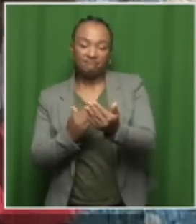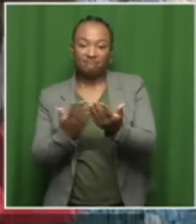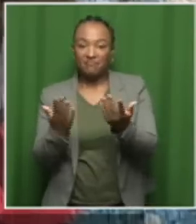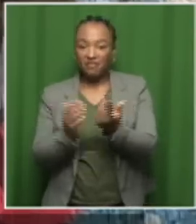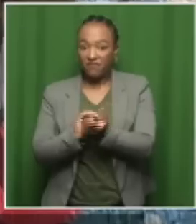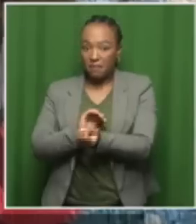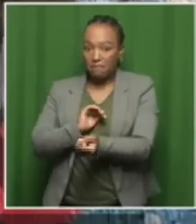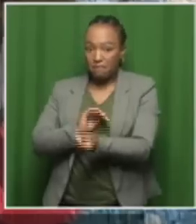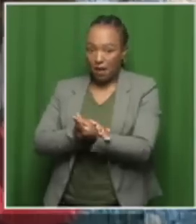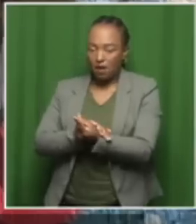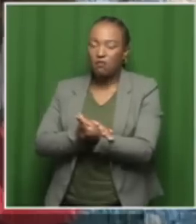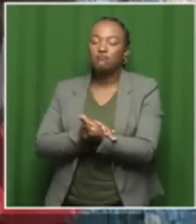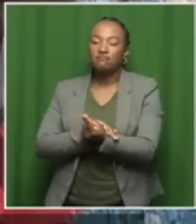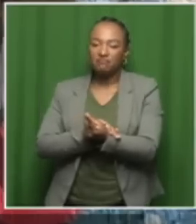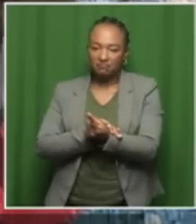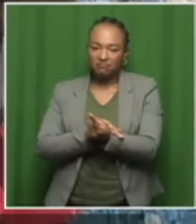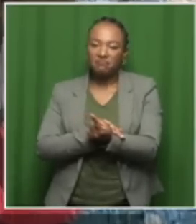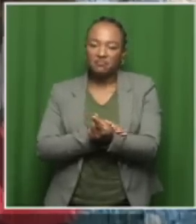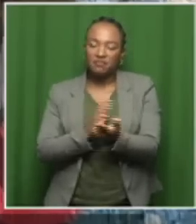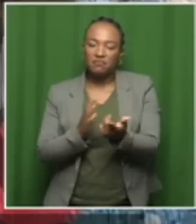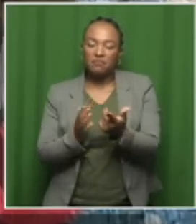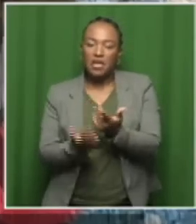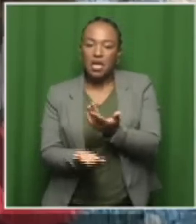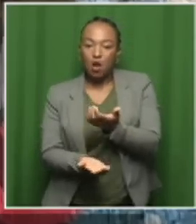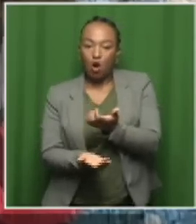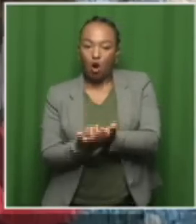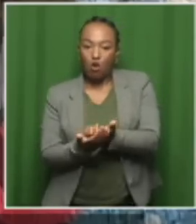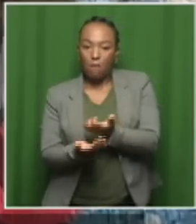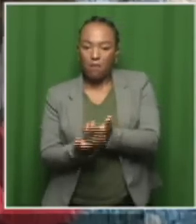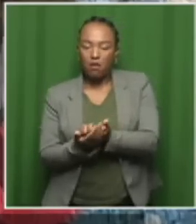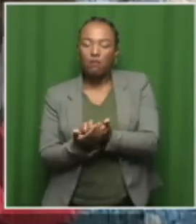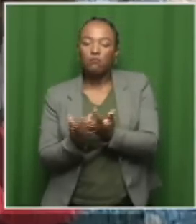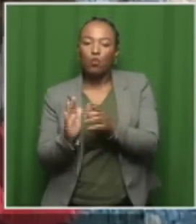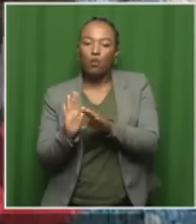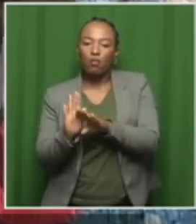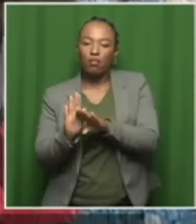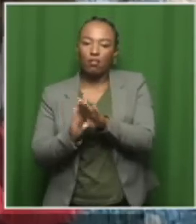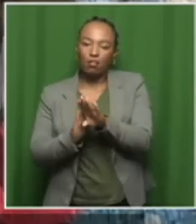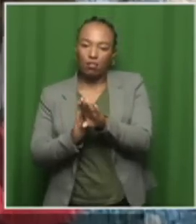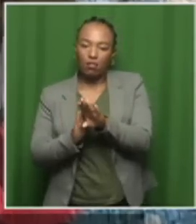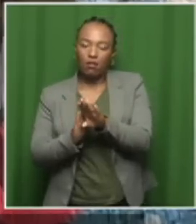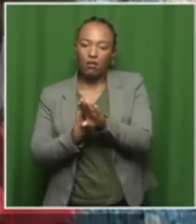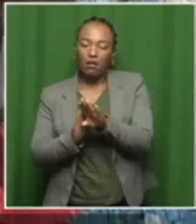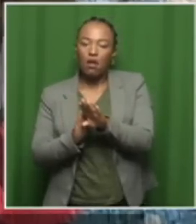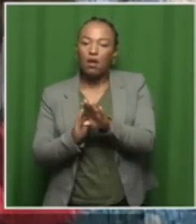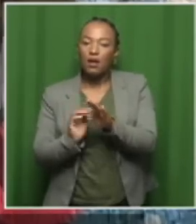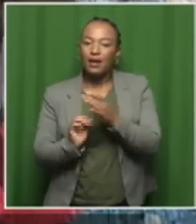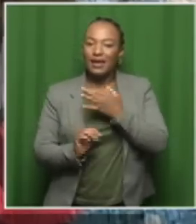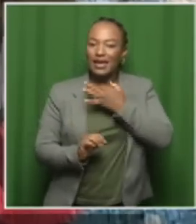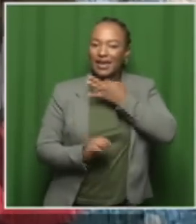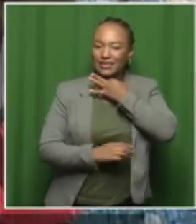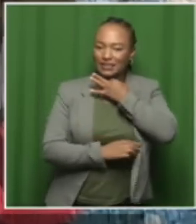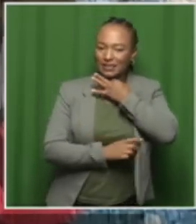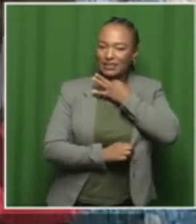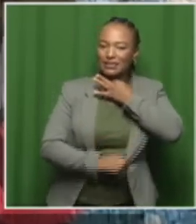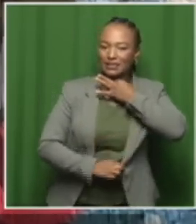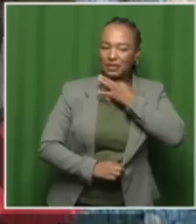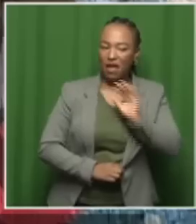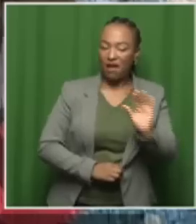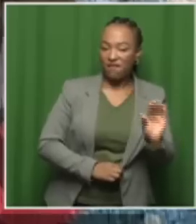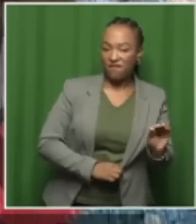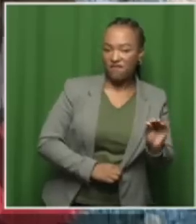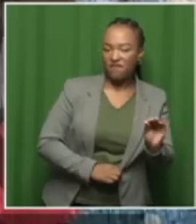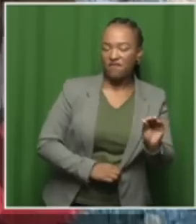an upside surprise to economic growth this year. The balance of risks is undoubtedly no longer just